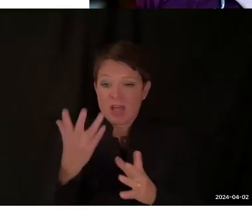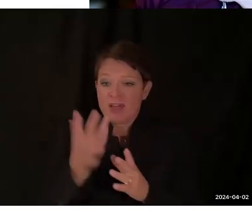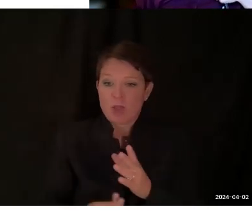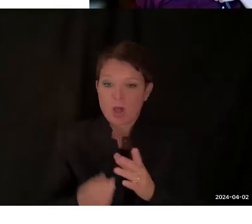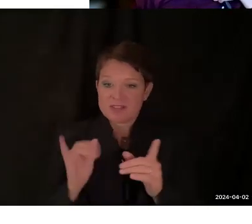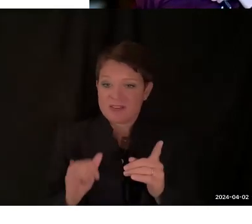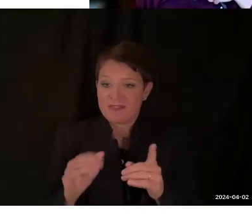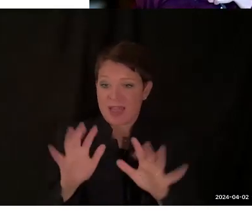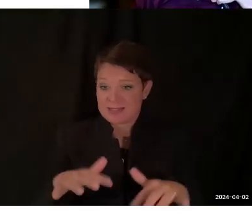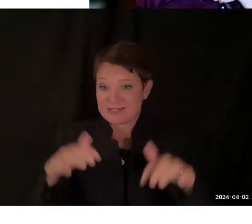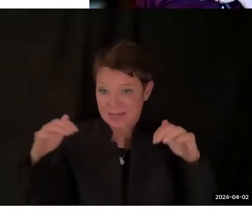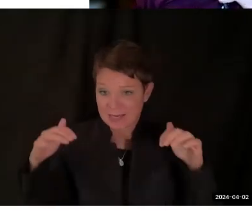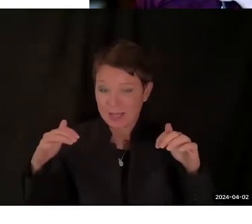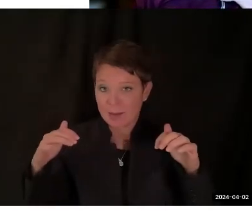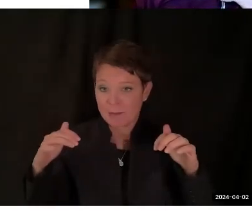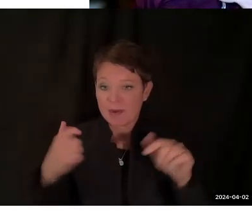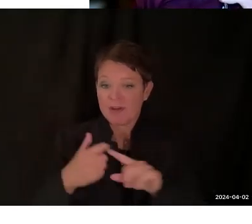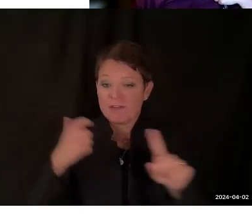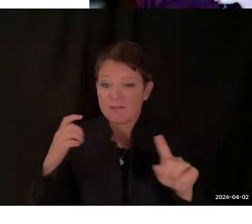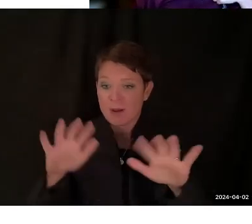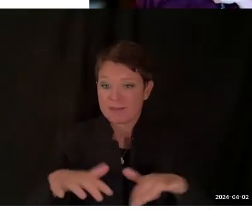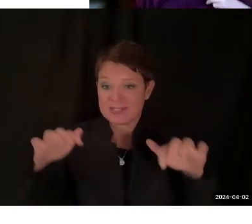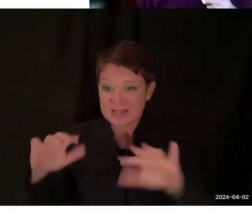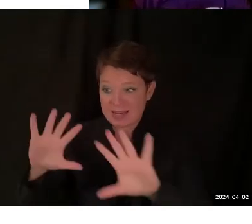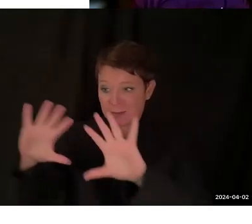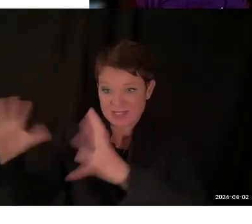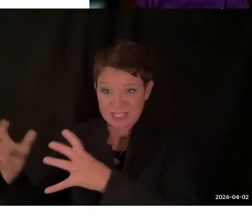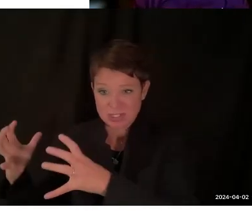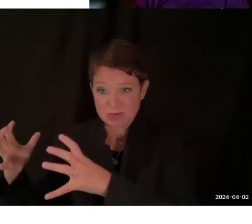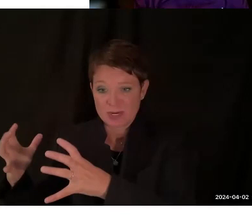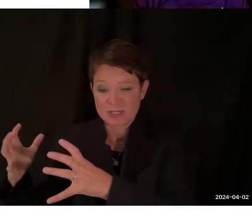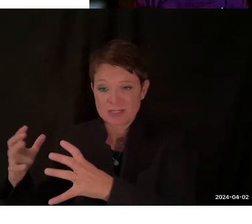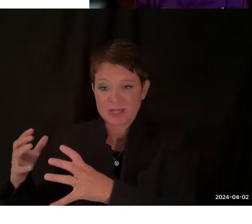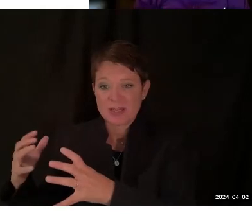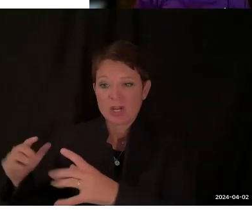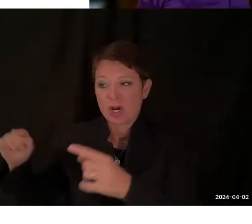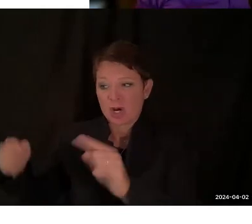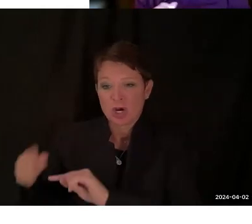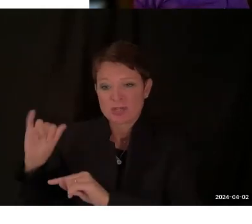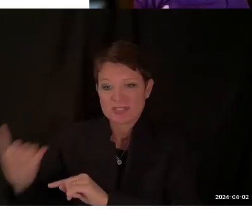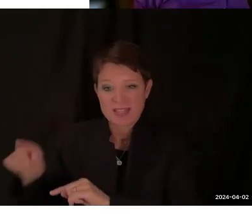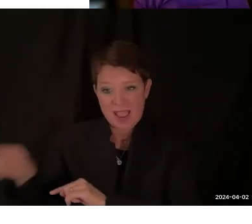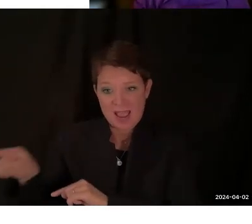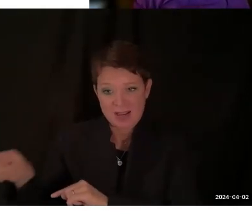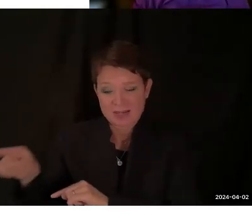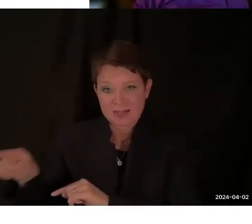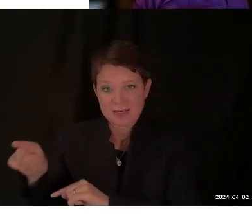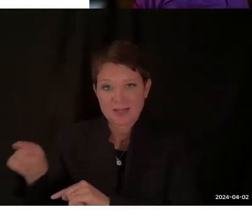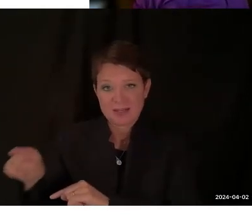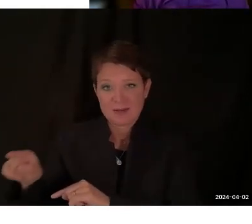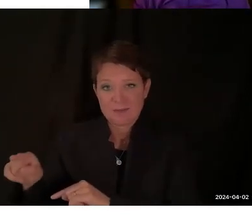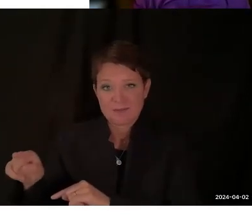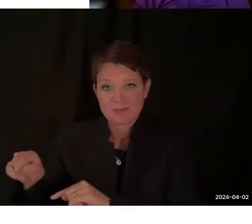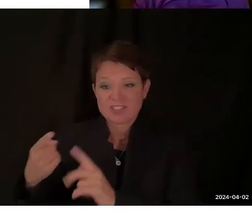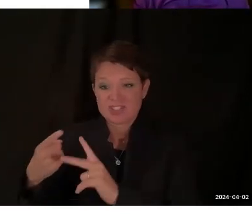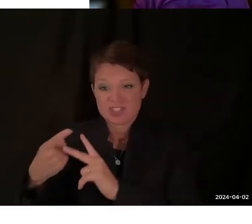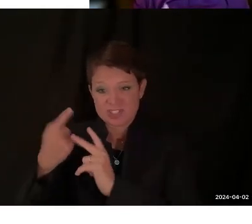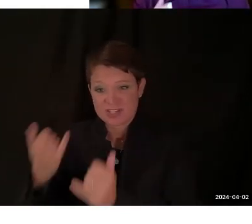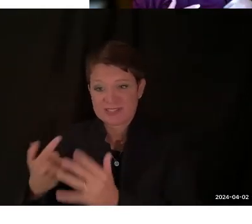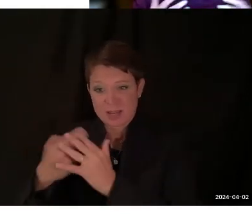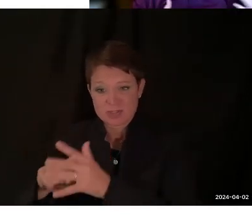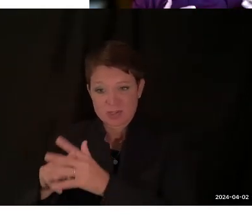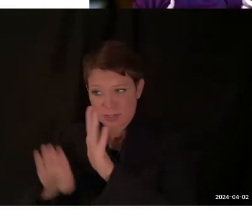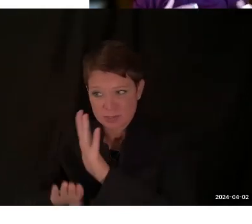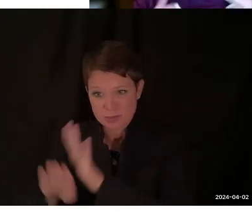this stadium from the stadium district actually puts a dent in a district that's just getting off the